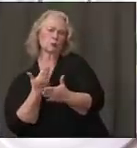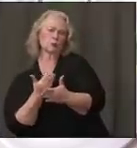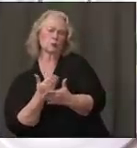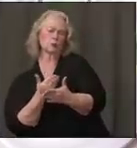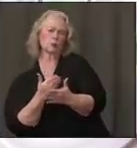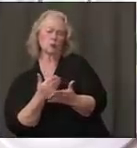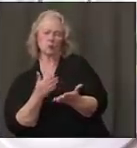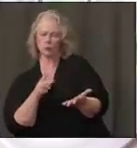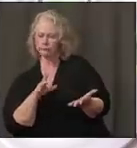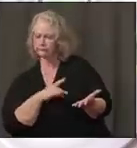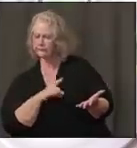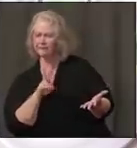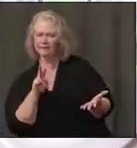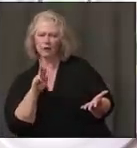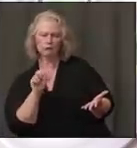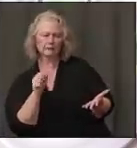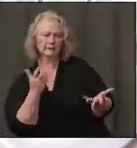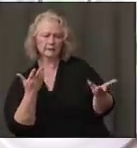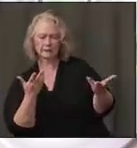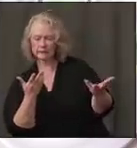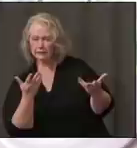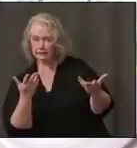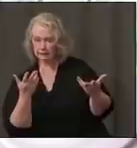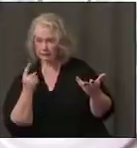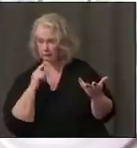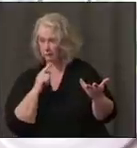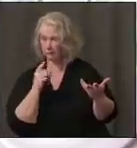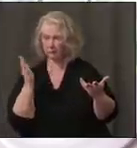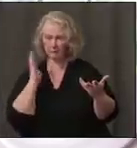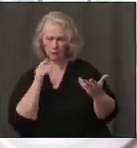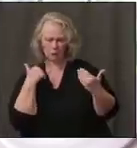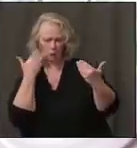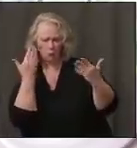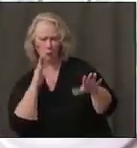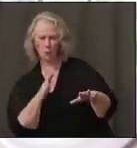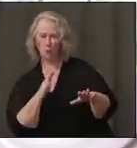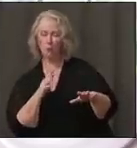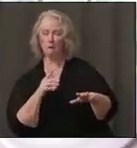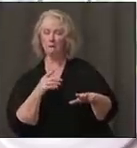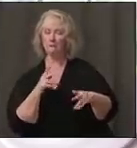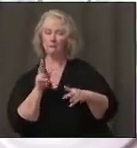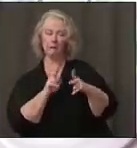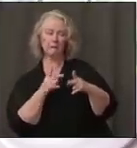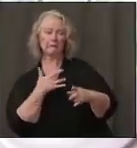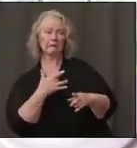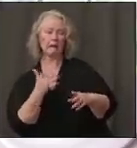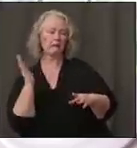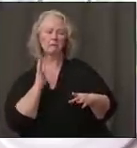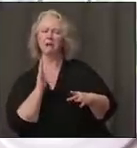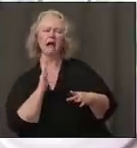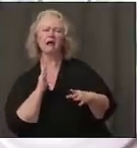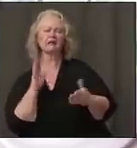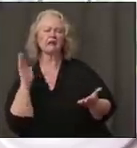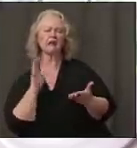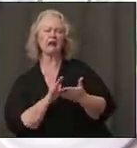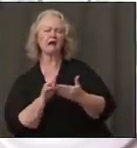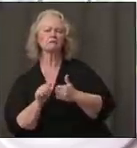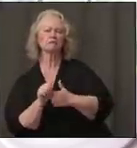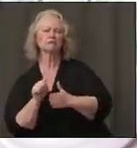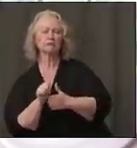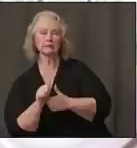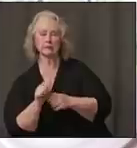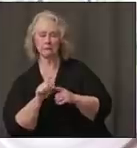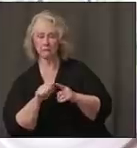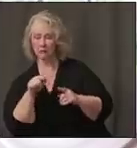susceptible to it in the summer, whereas normally we wouldn't be susceptible to a coronavirus in the summertime. But we should see